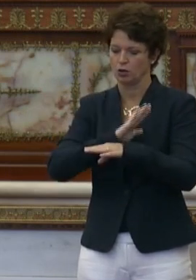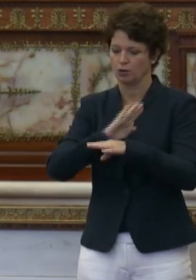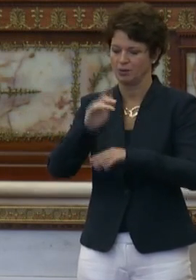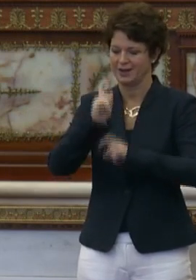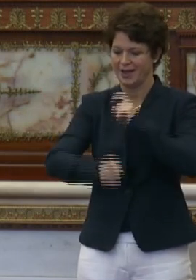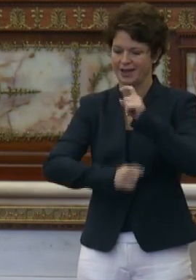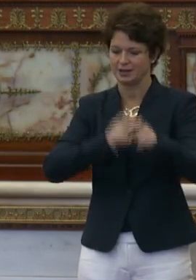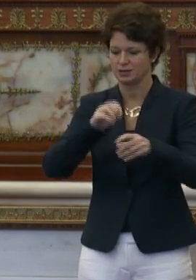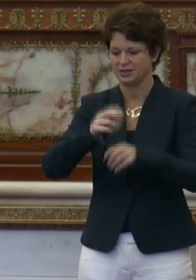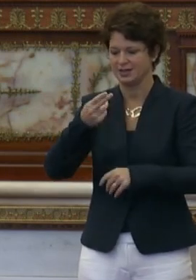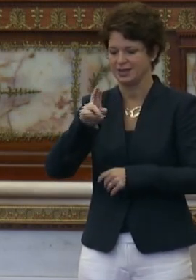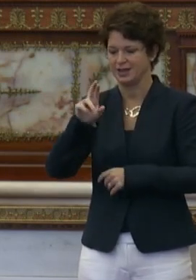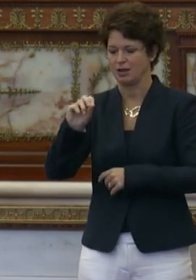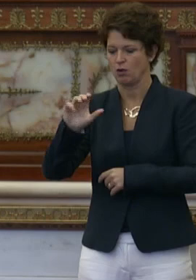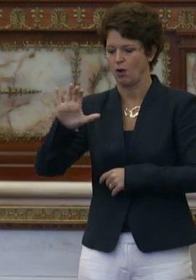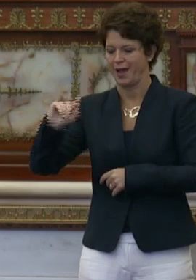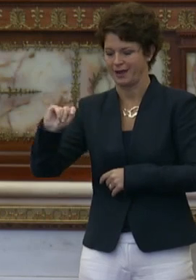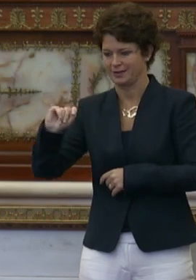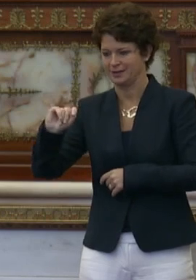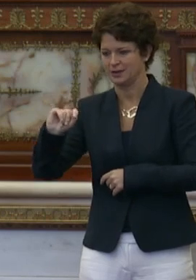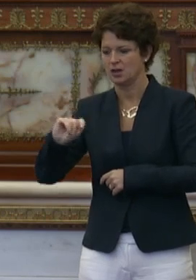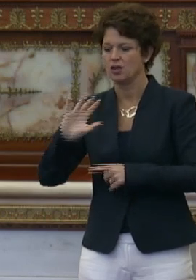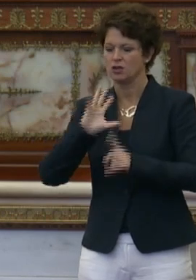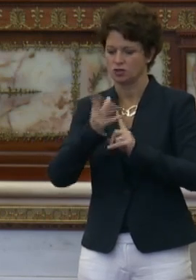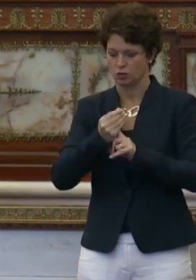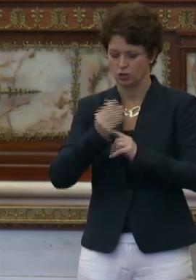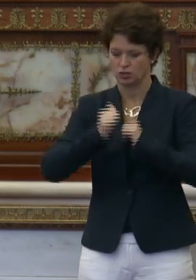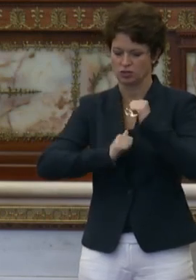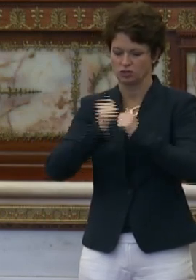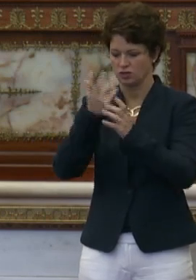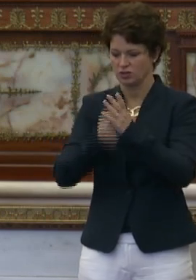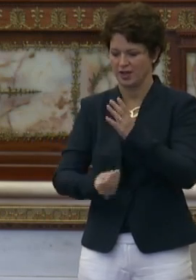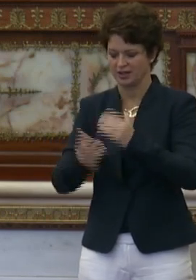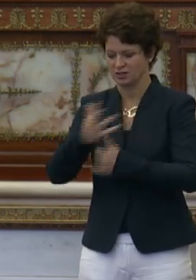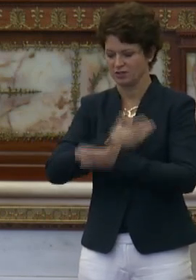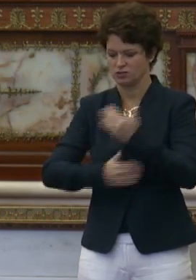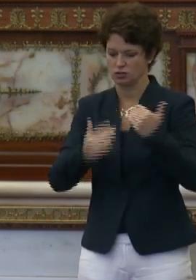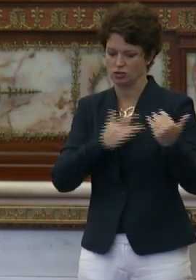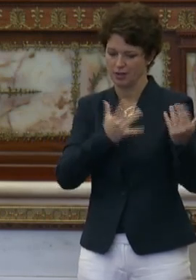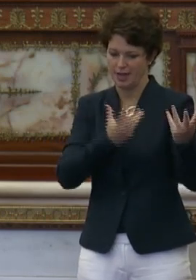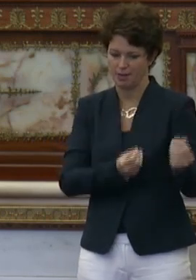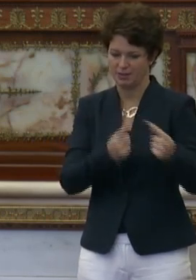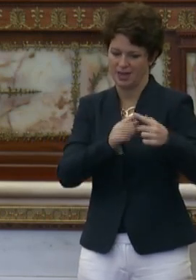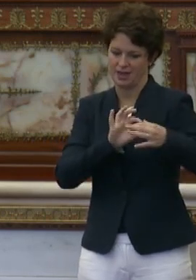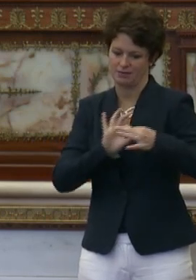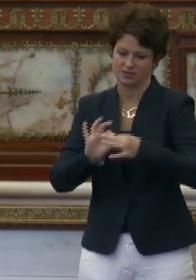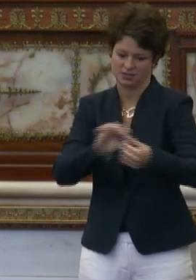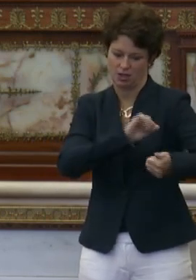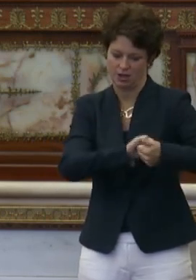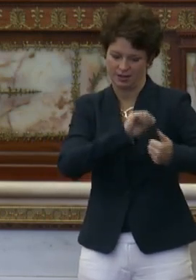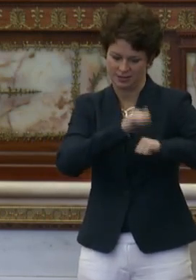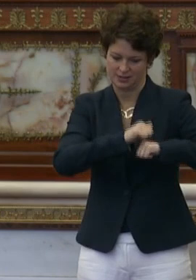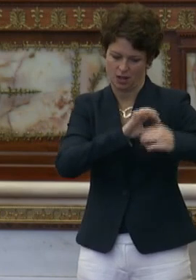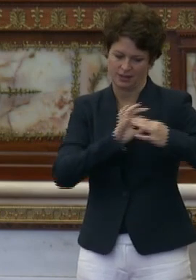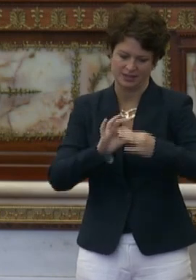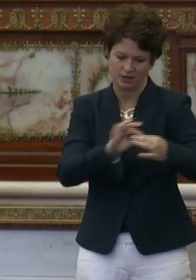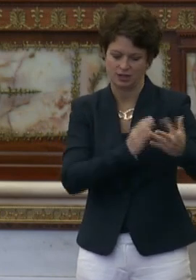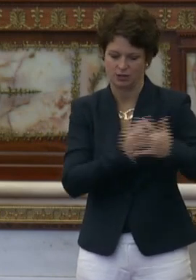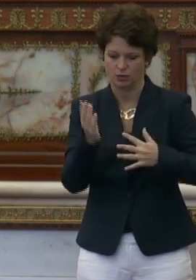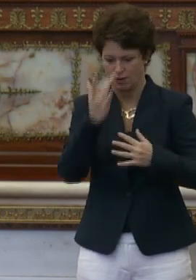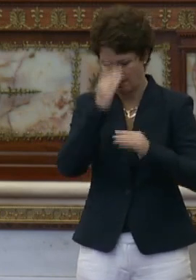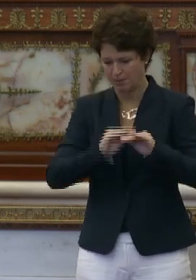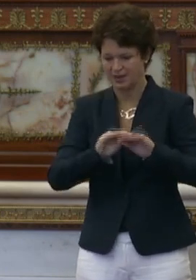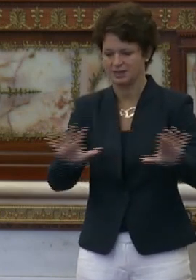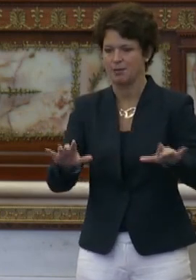in the HEROES Act. There is a cultural and structural lack of social empathy and solidarity to get people through a pandemic of